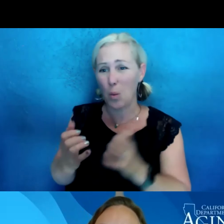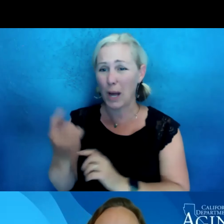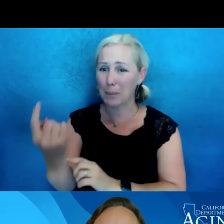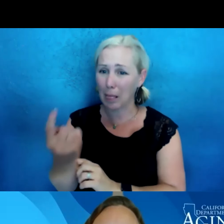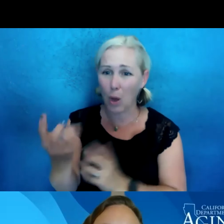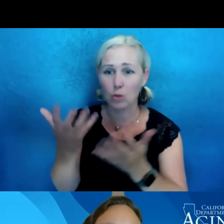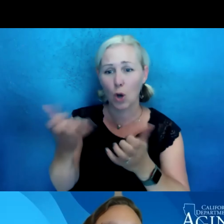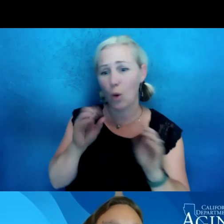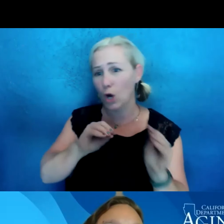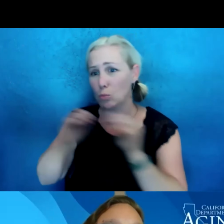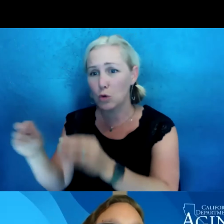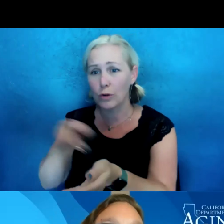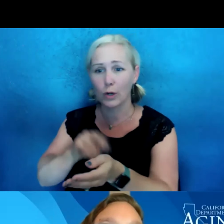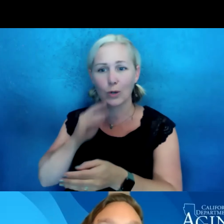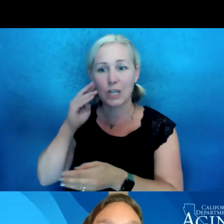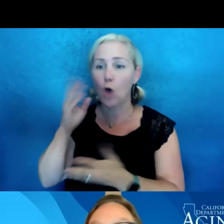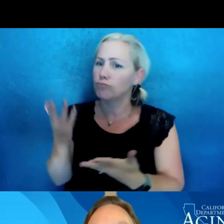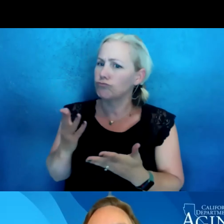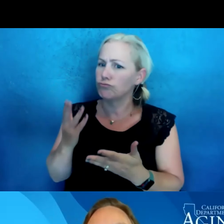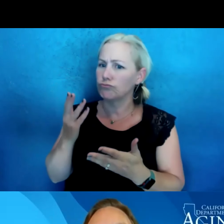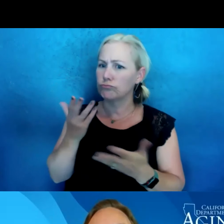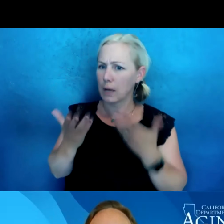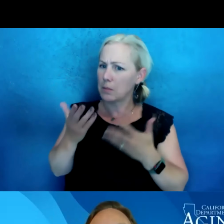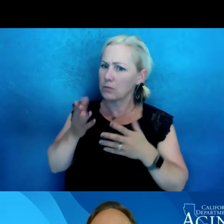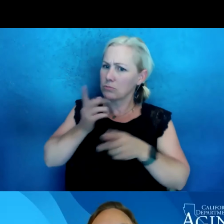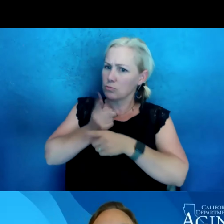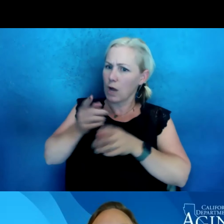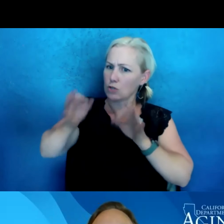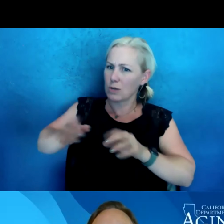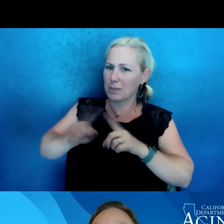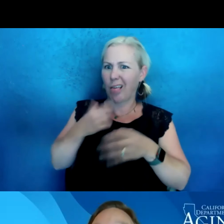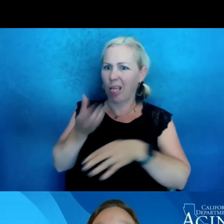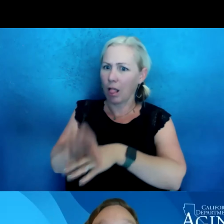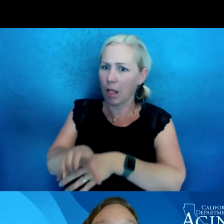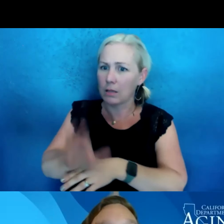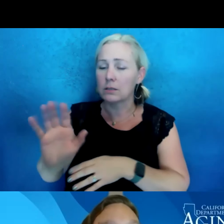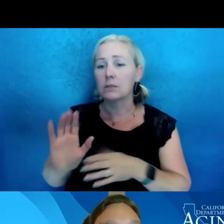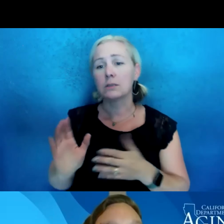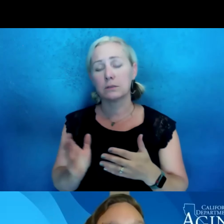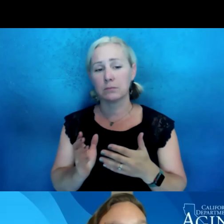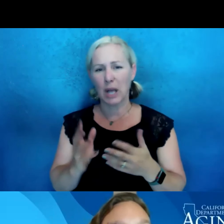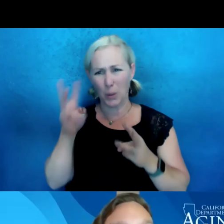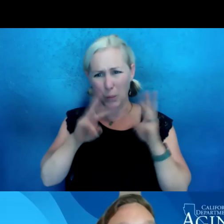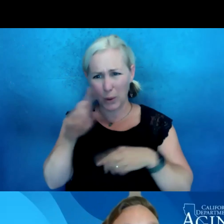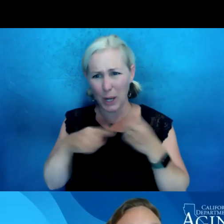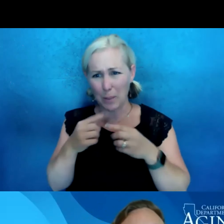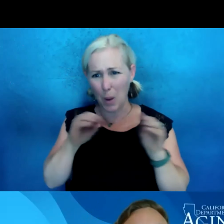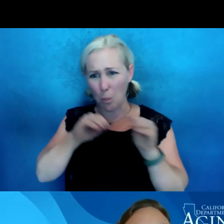the right choice at the right time, and do worry about moving into out of the home. Next slide, please.